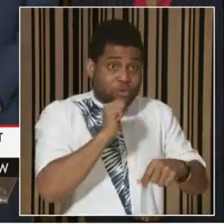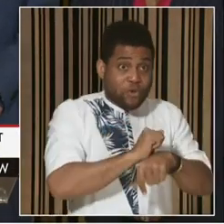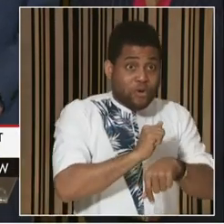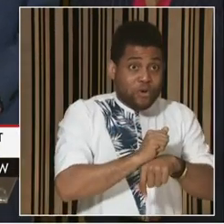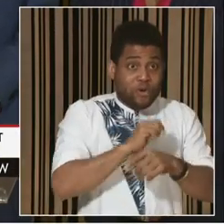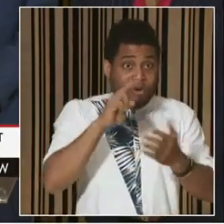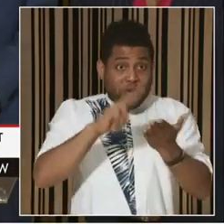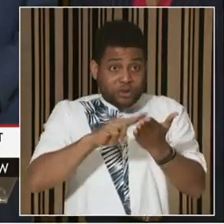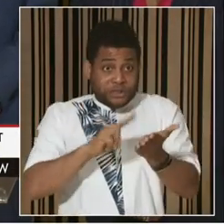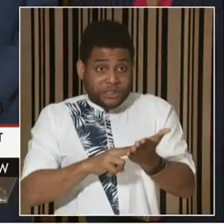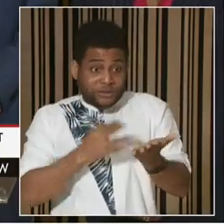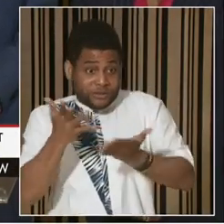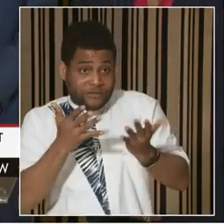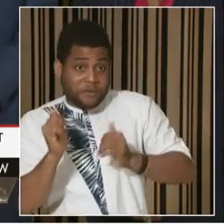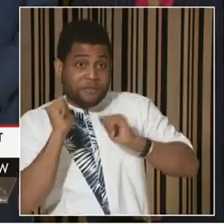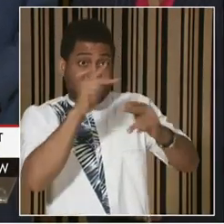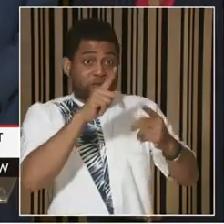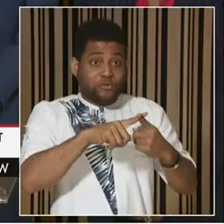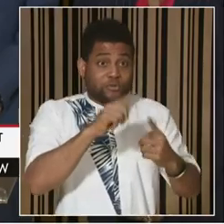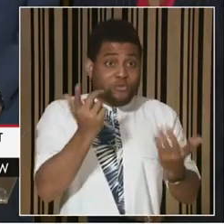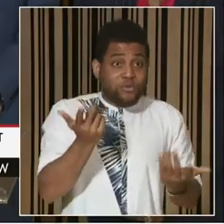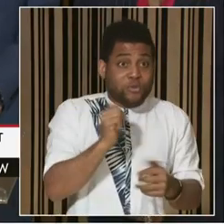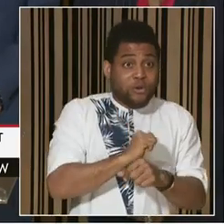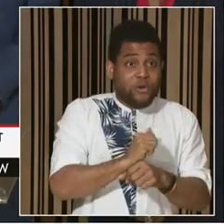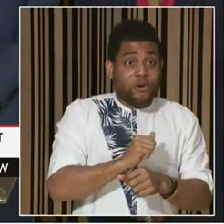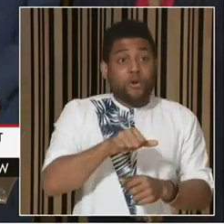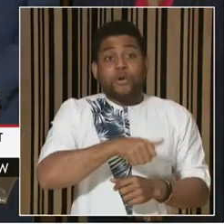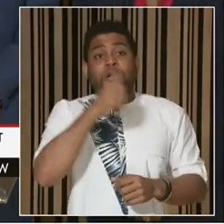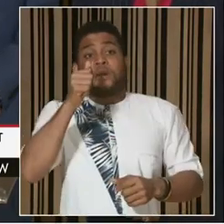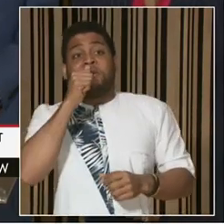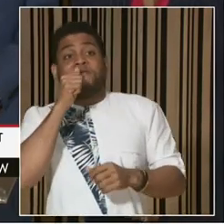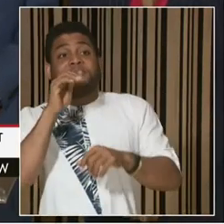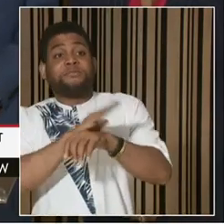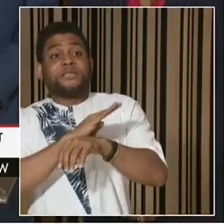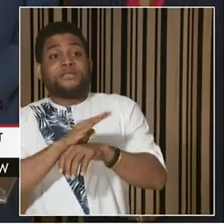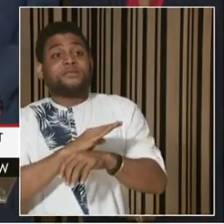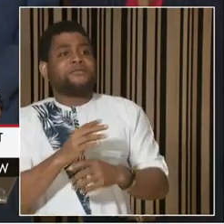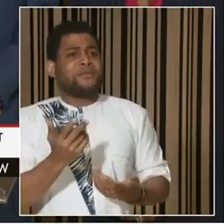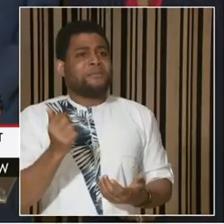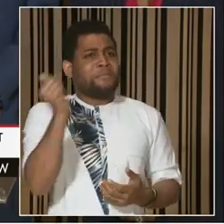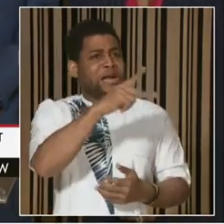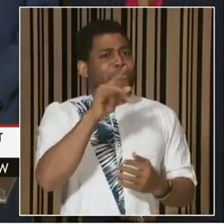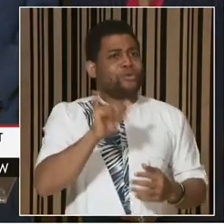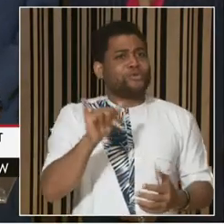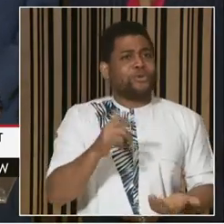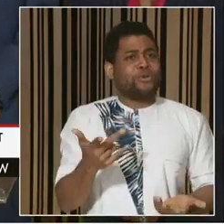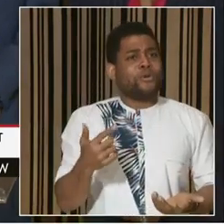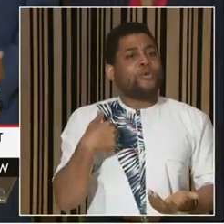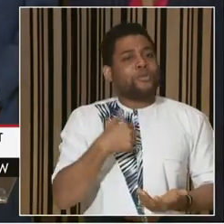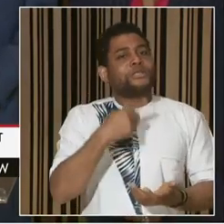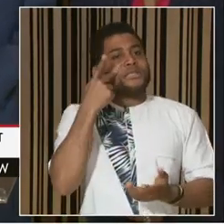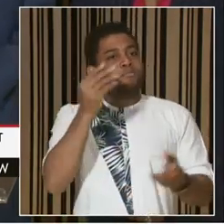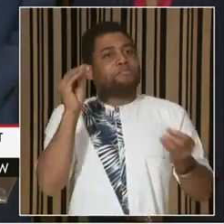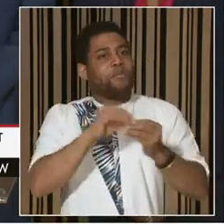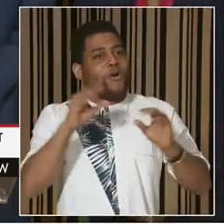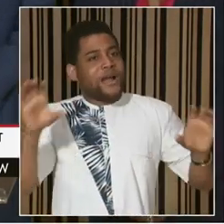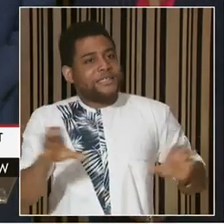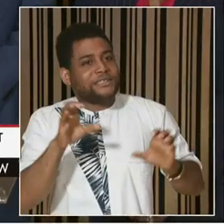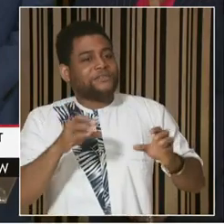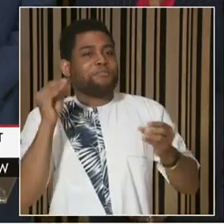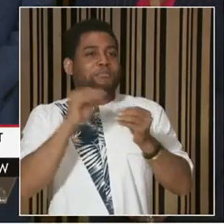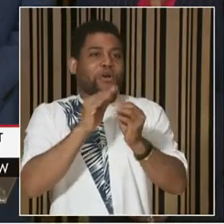serve them can go back. Other private businesses can go back. And we are seeing more activity, more traffic, more people on the